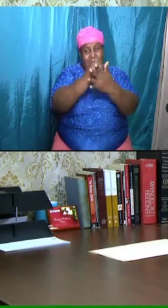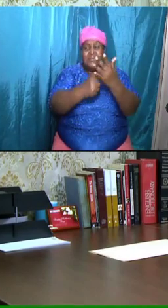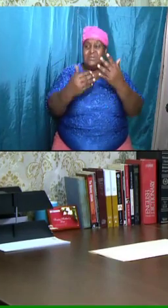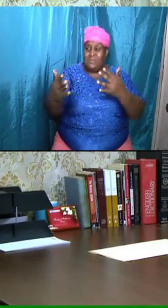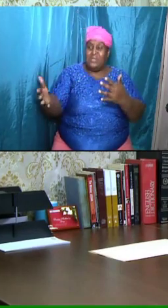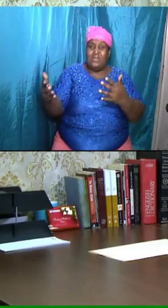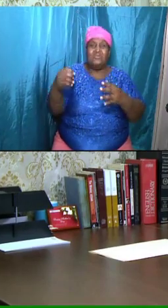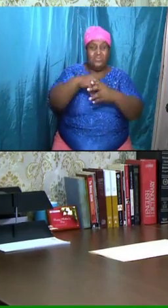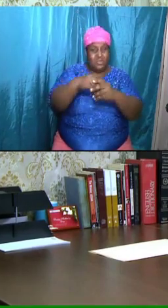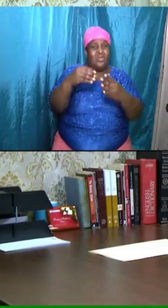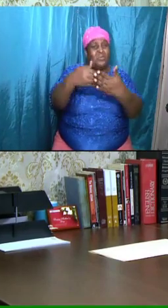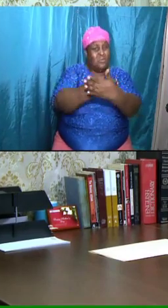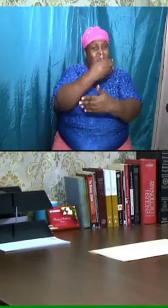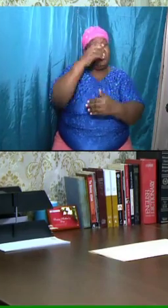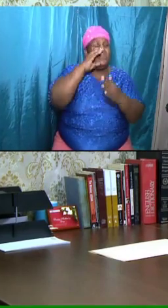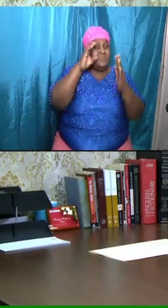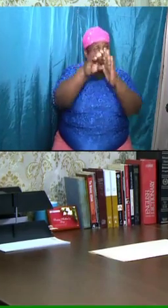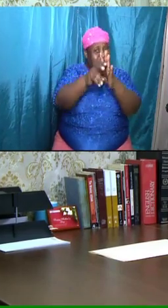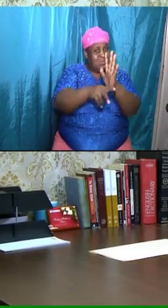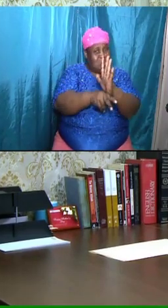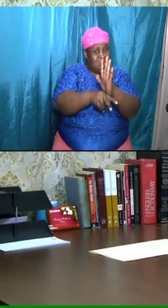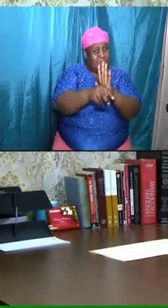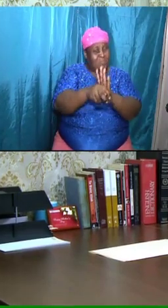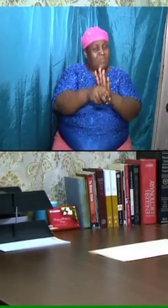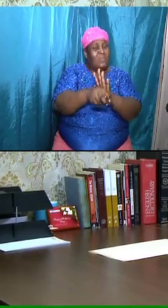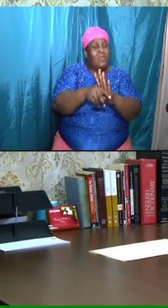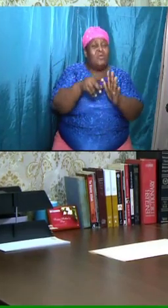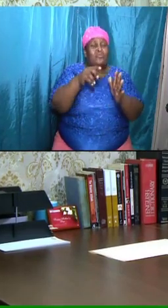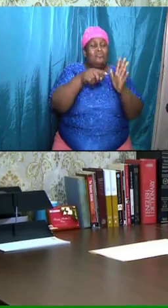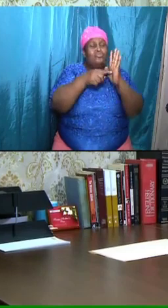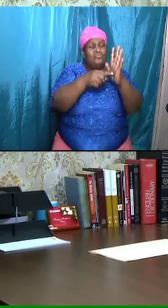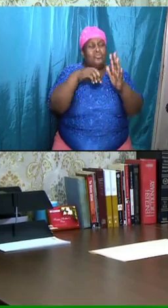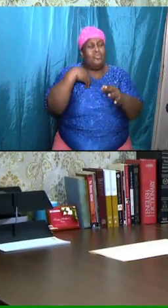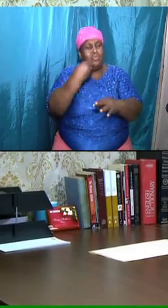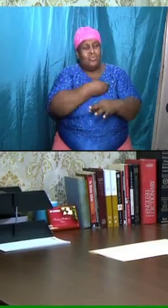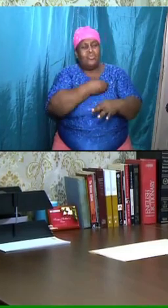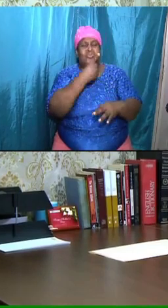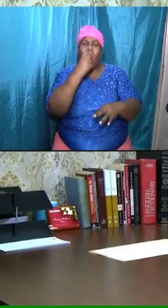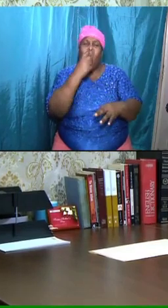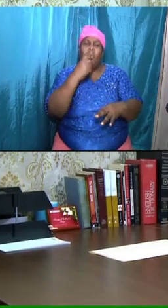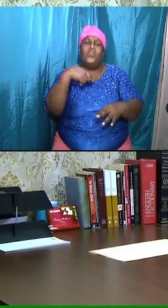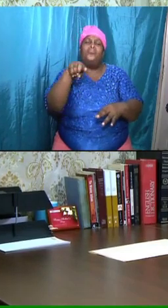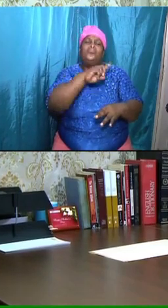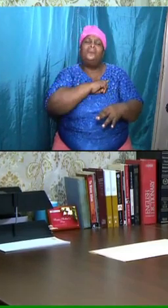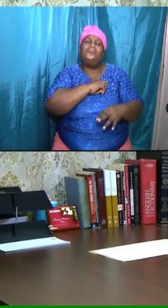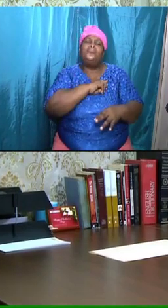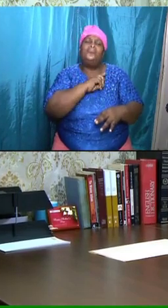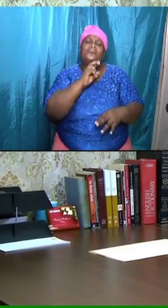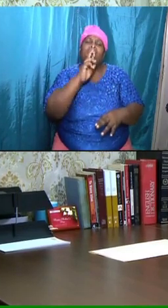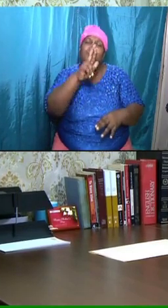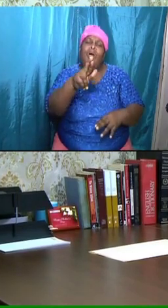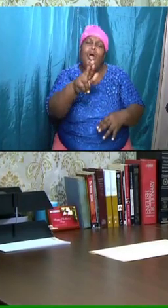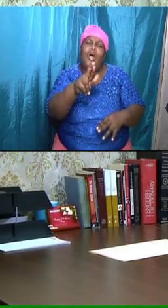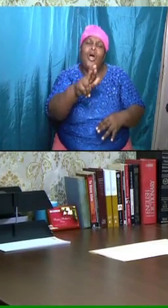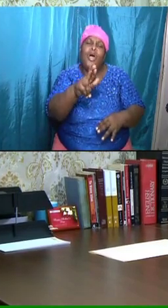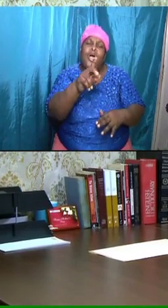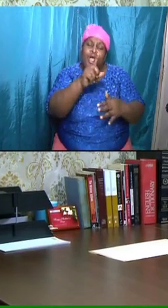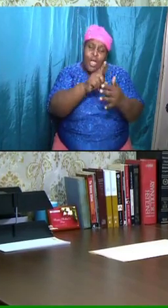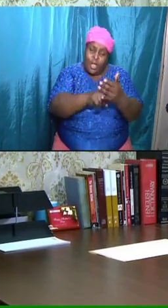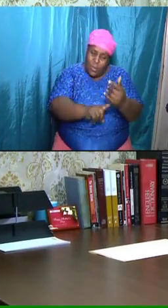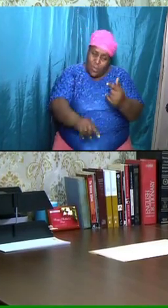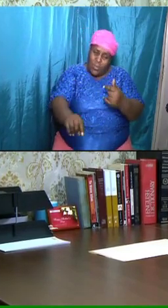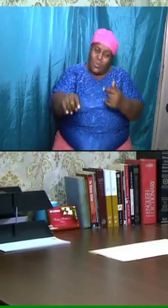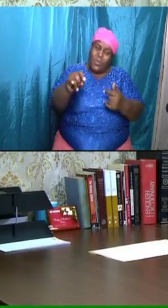New Testament, showing us exactly who we were, and exactly what it is that